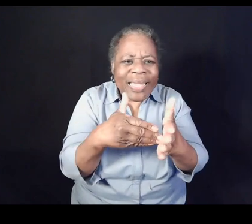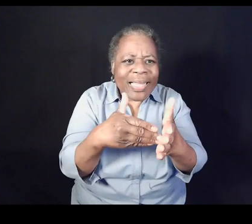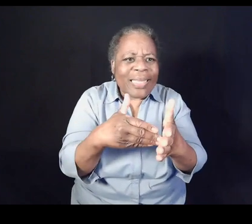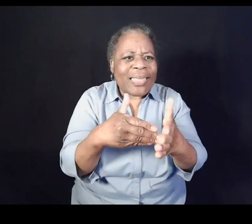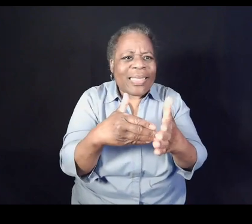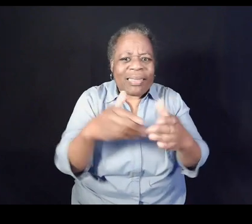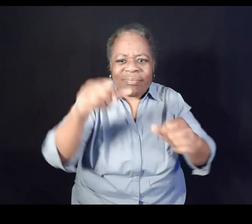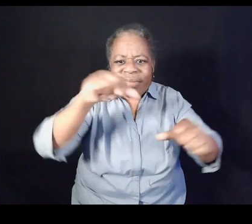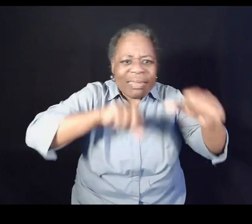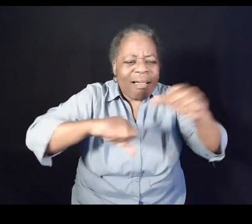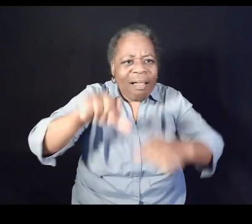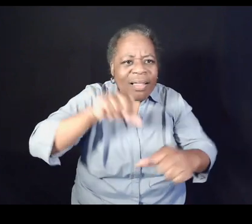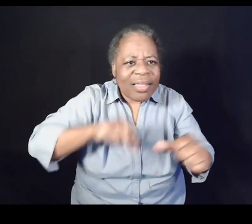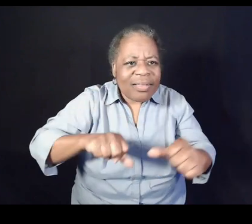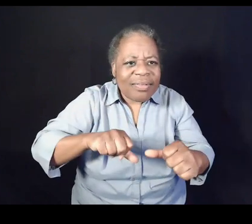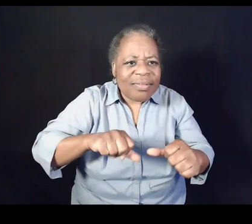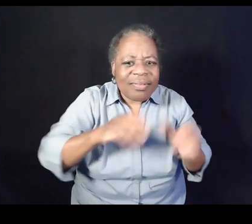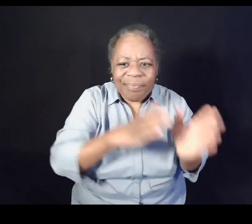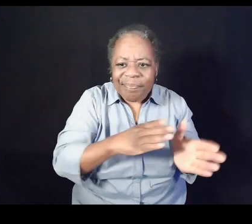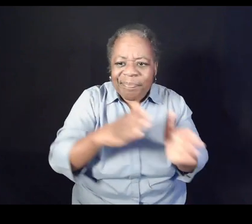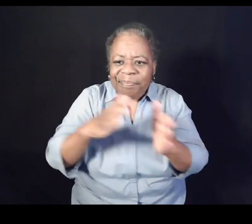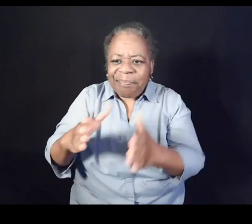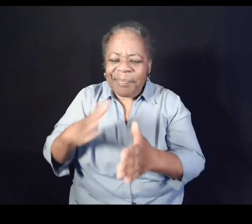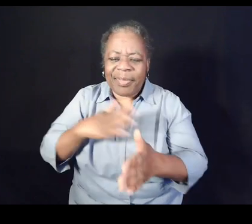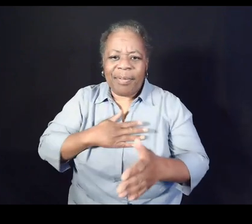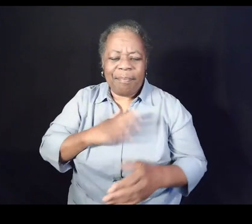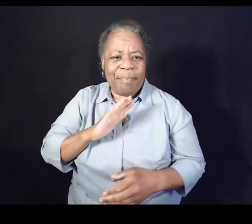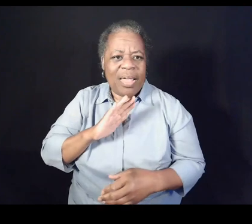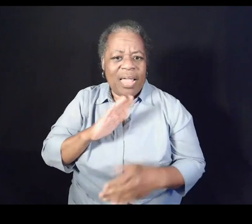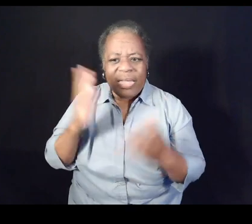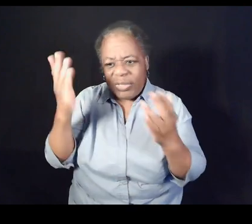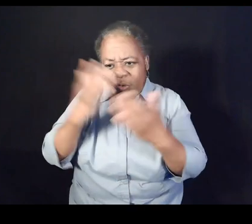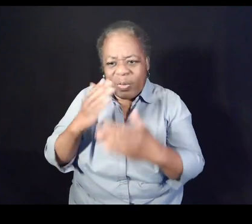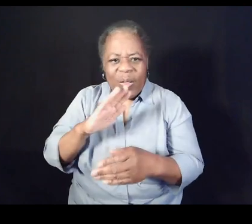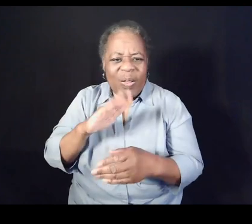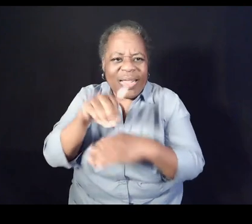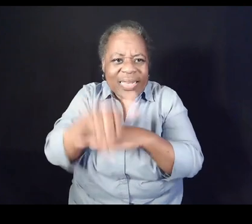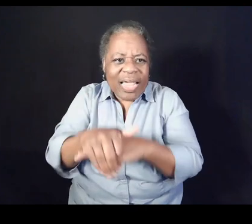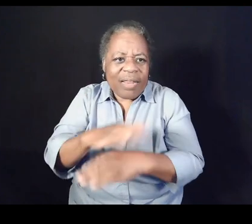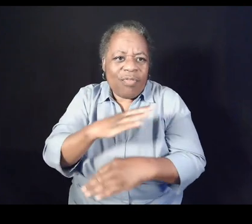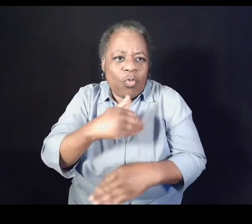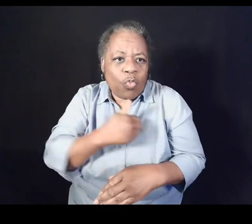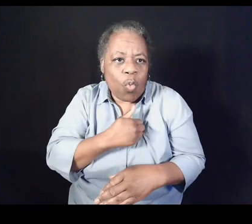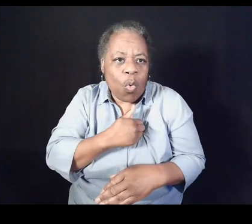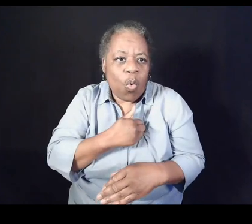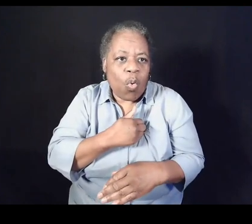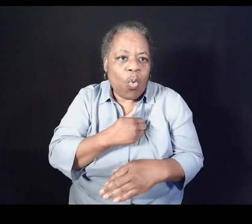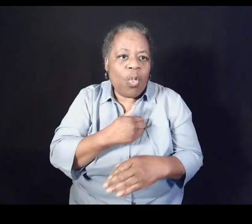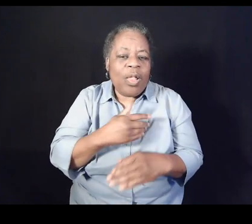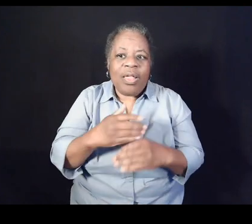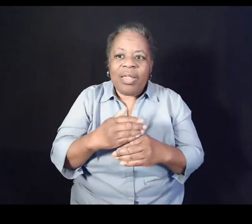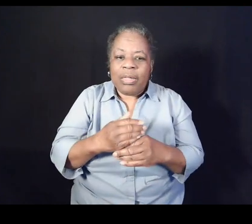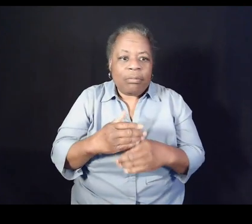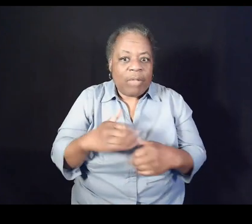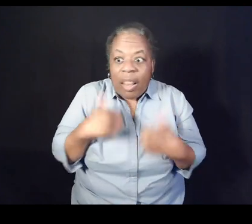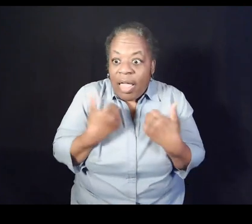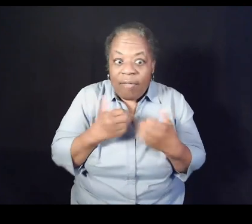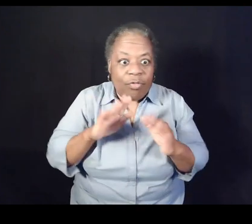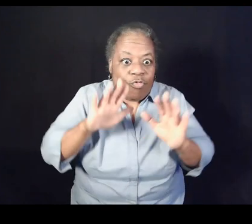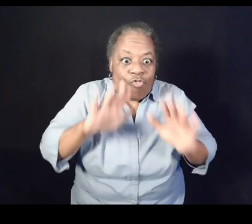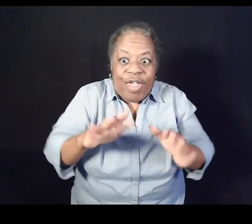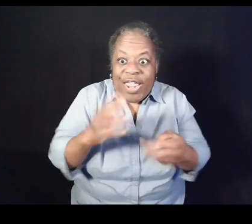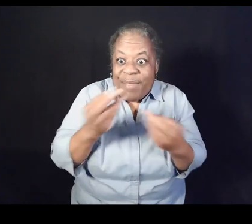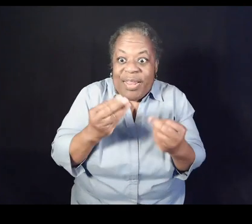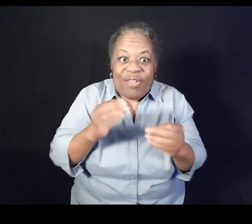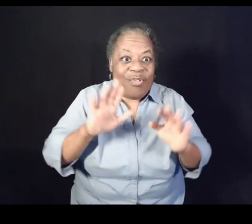Then there was my dark night of the soul. Just after my 40th birthday, with everything going great in life and ministry, the